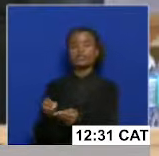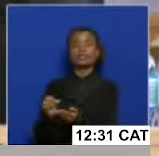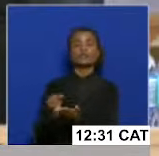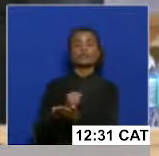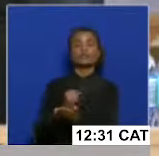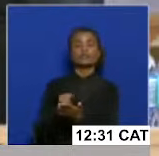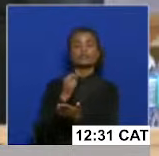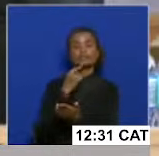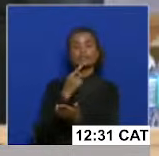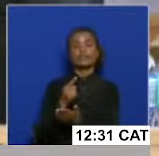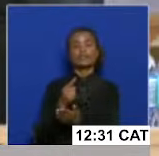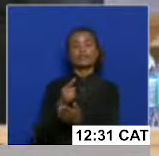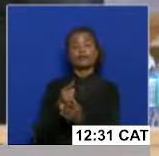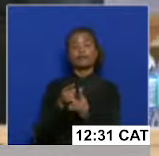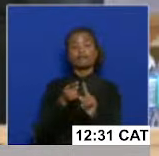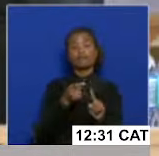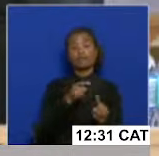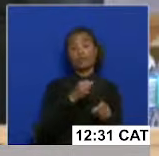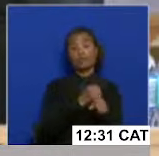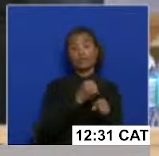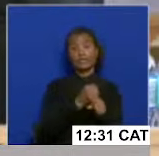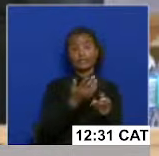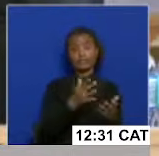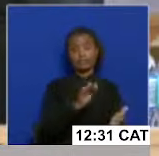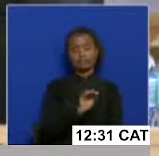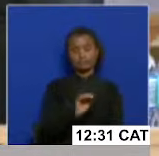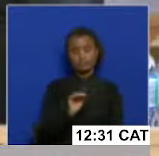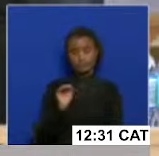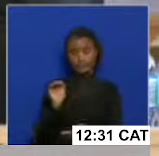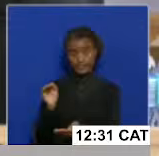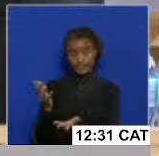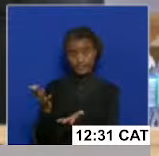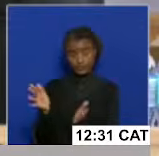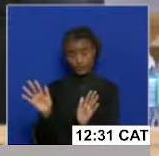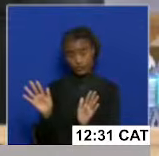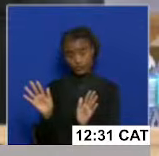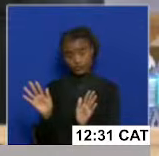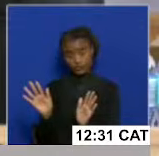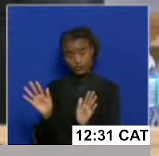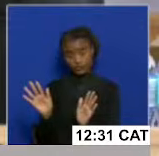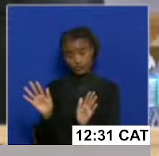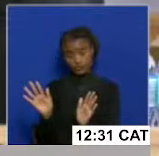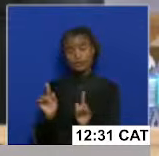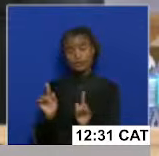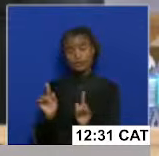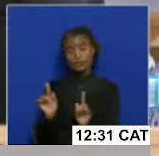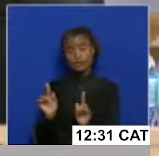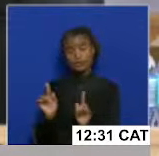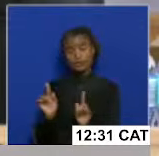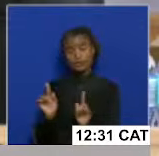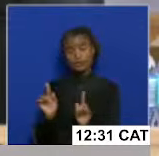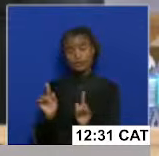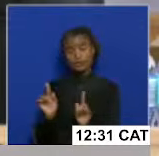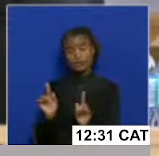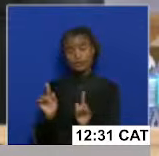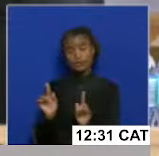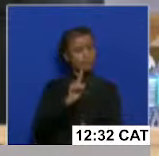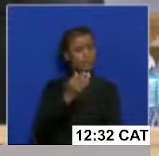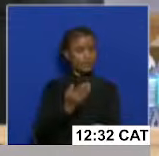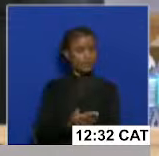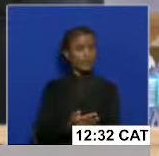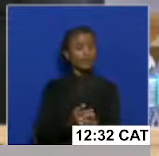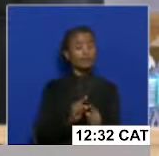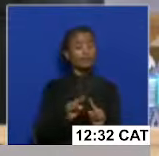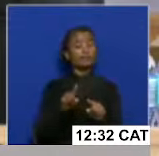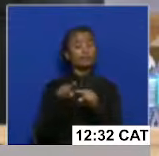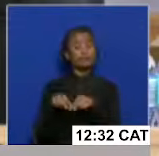from an operation. In my mind, that works only if someone at Rosebank Police Station